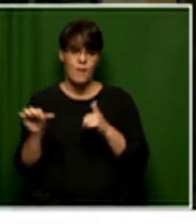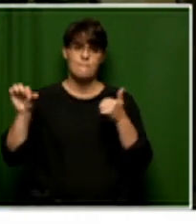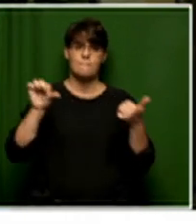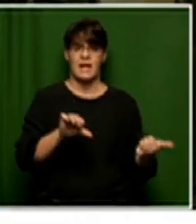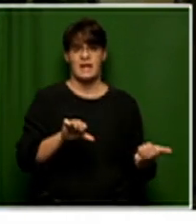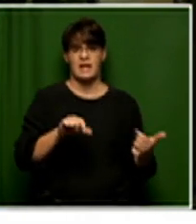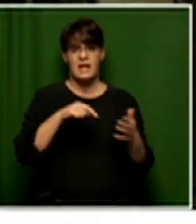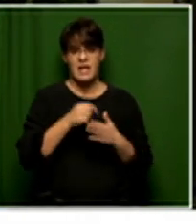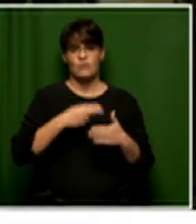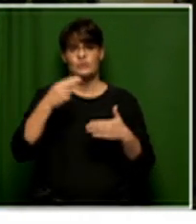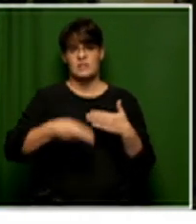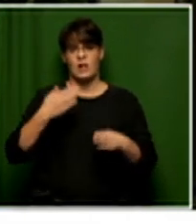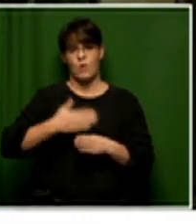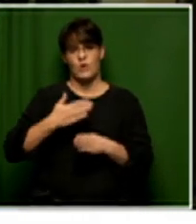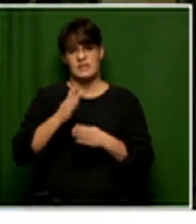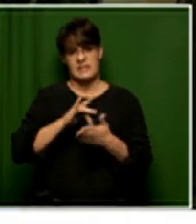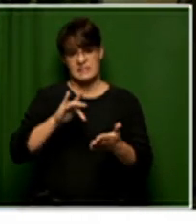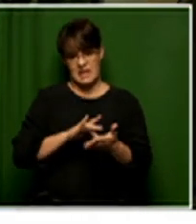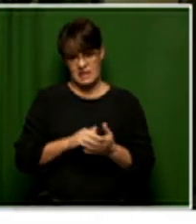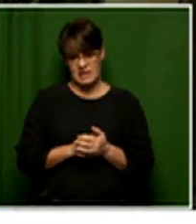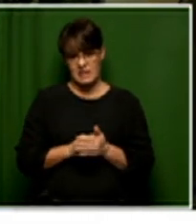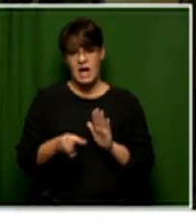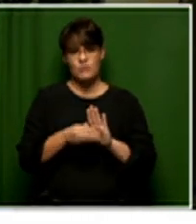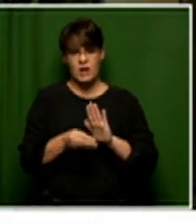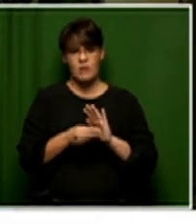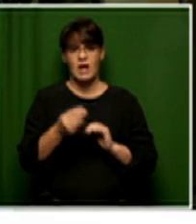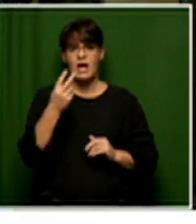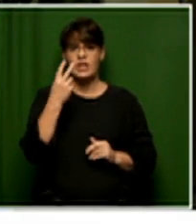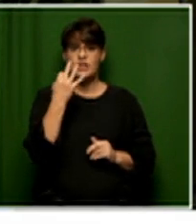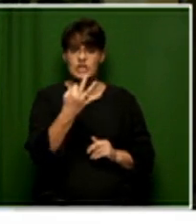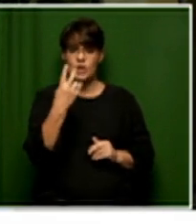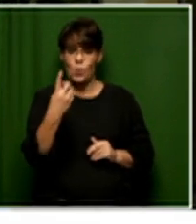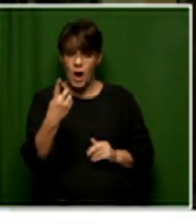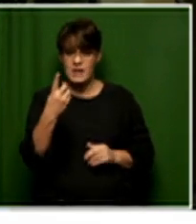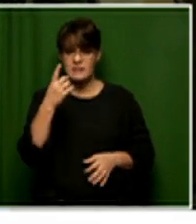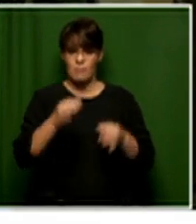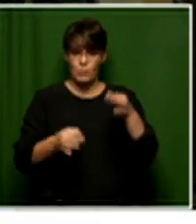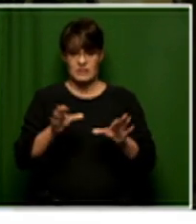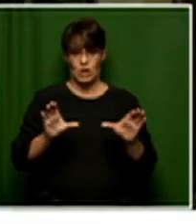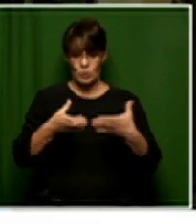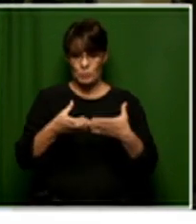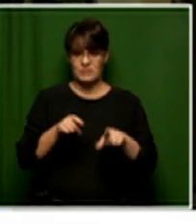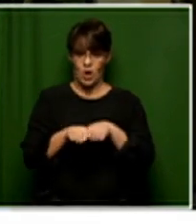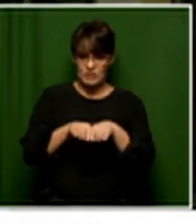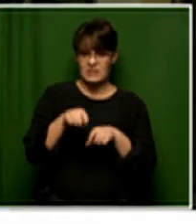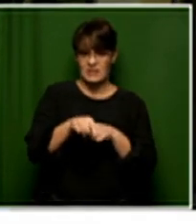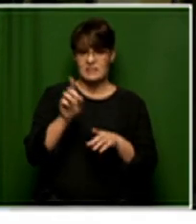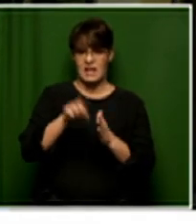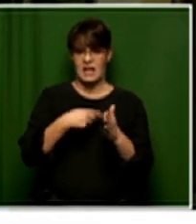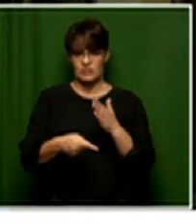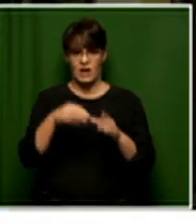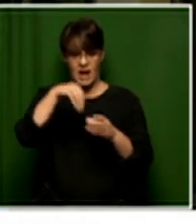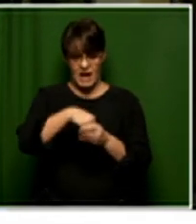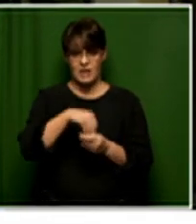here to the Results Operating Centre. A record 31 parties are contesting this election here in